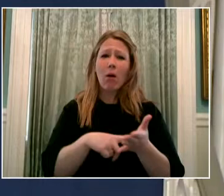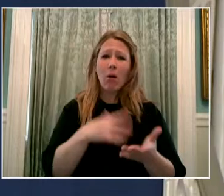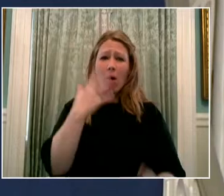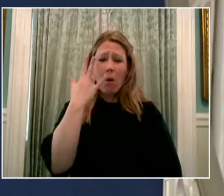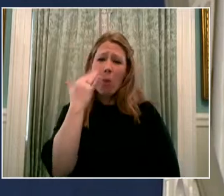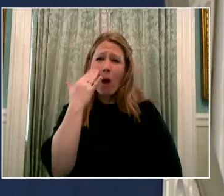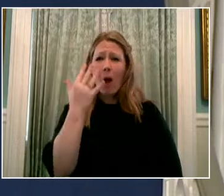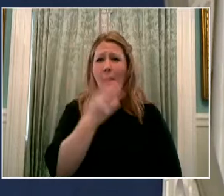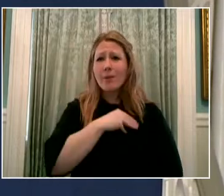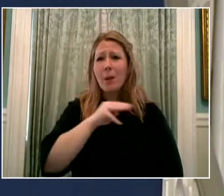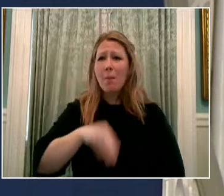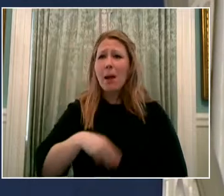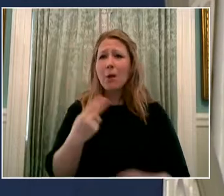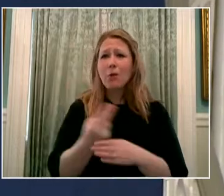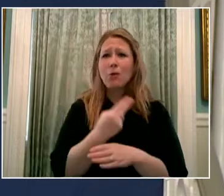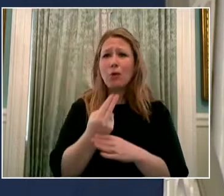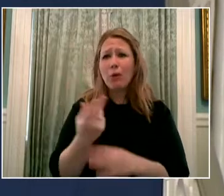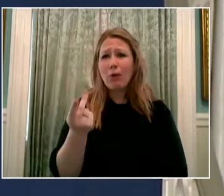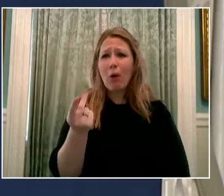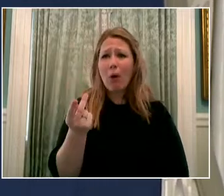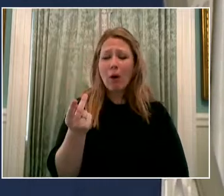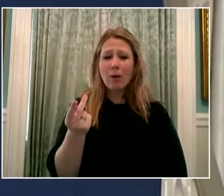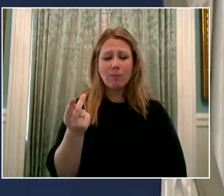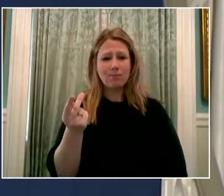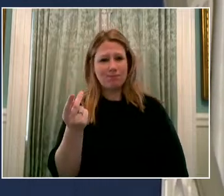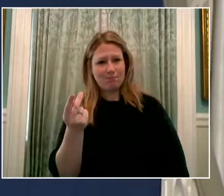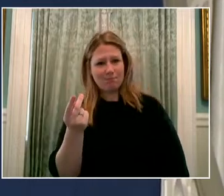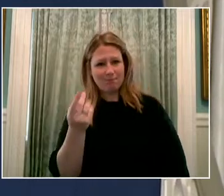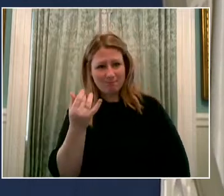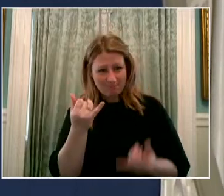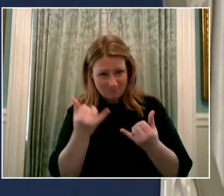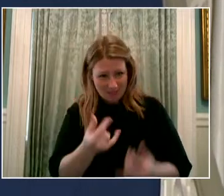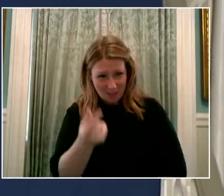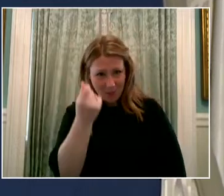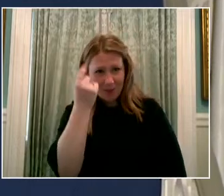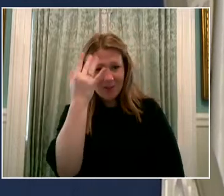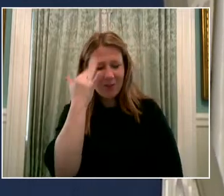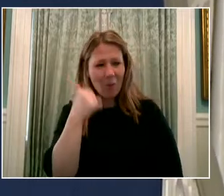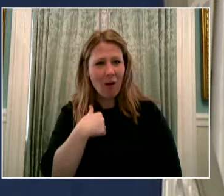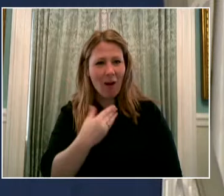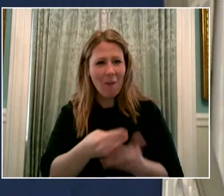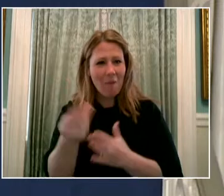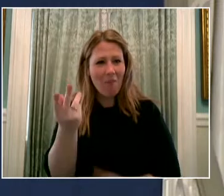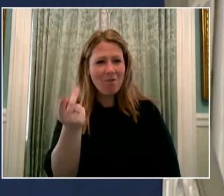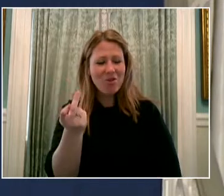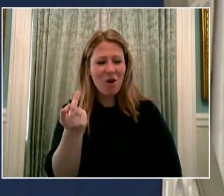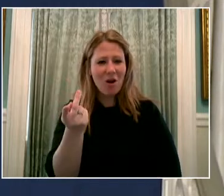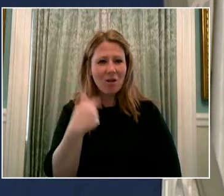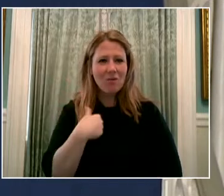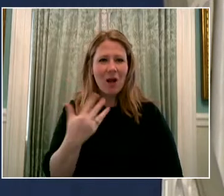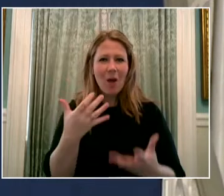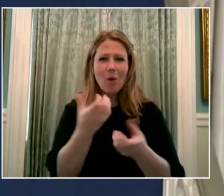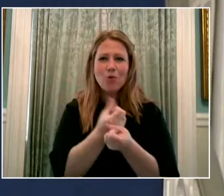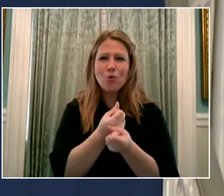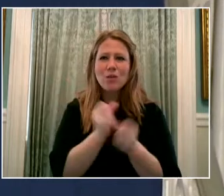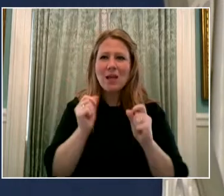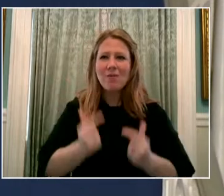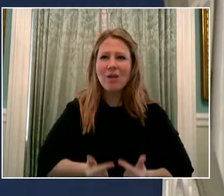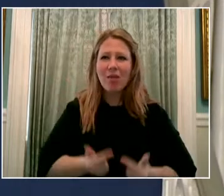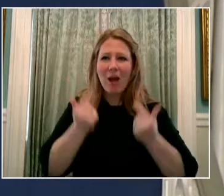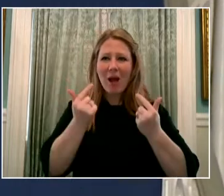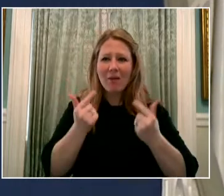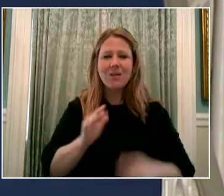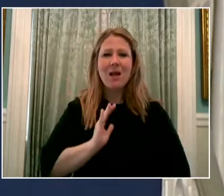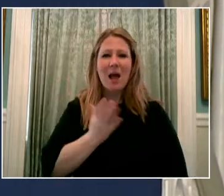you getting that dog? Now you see why I got the dog, to save lives of our firefighters,